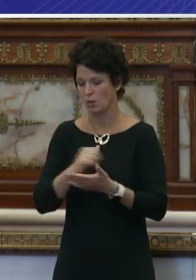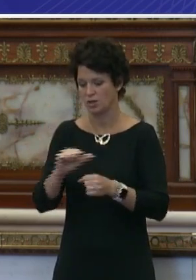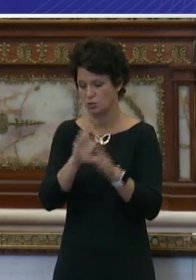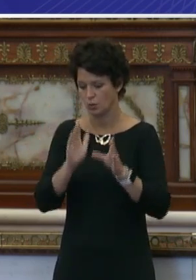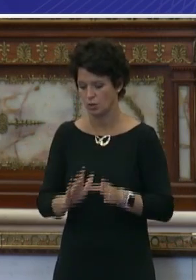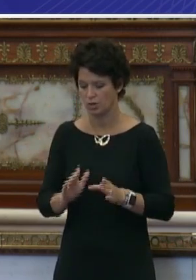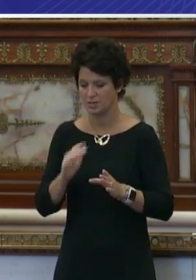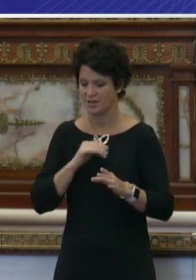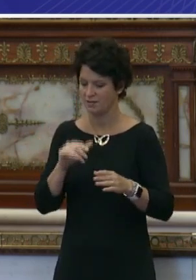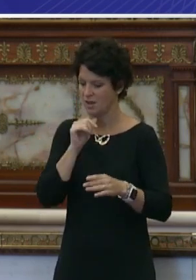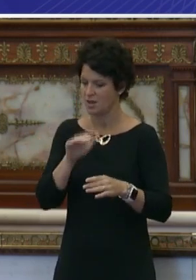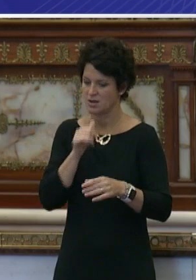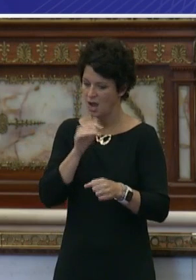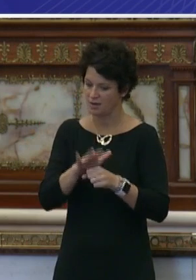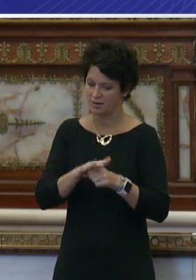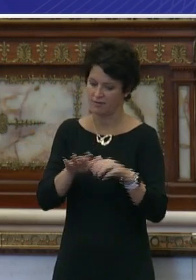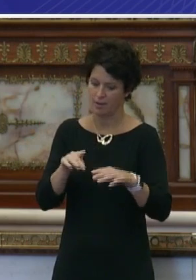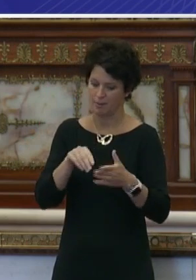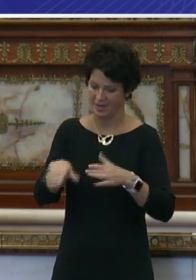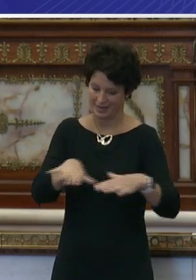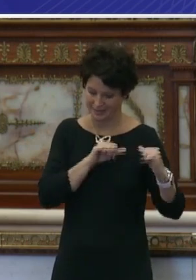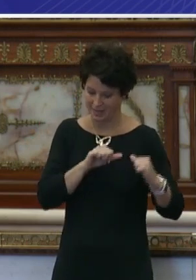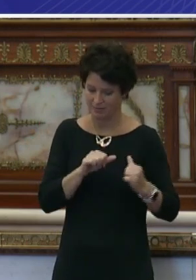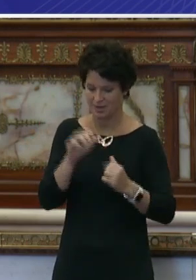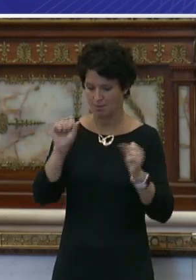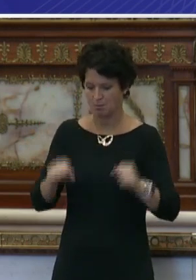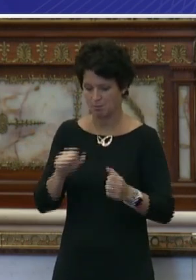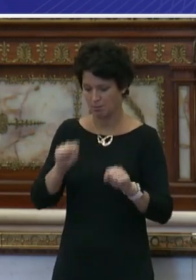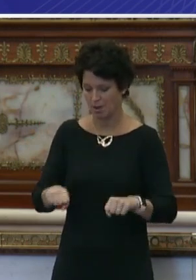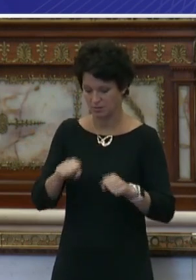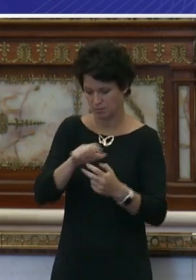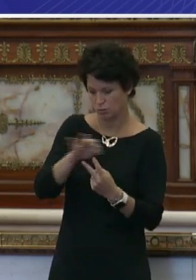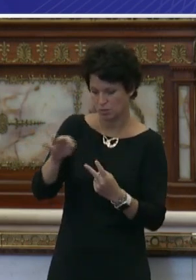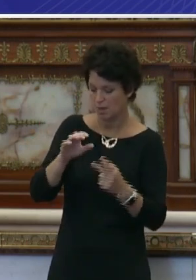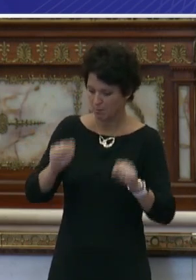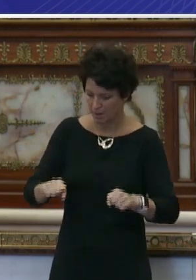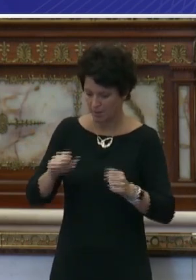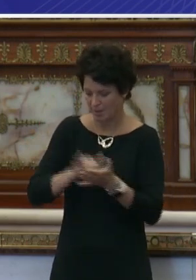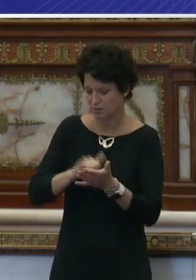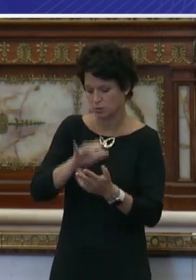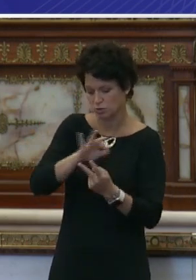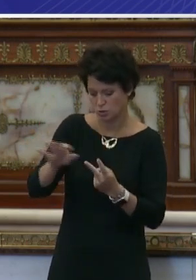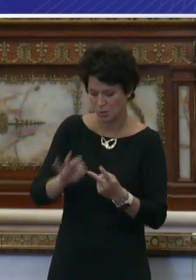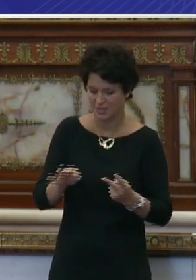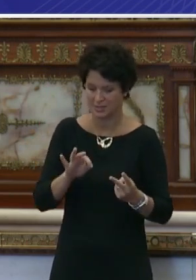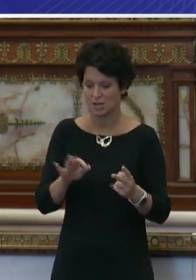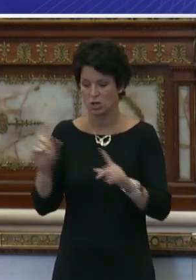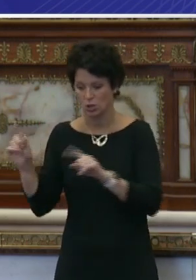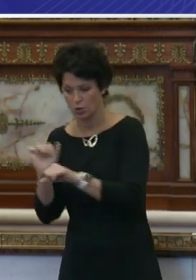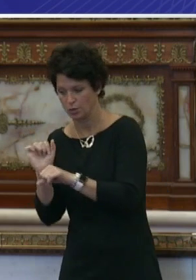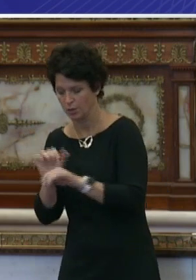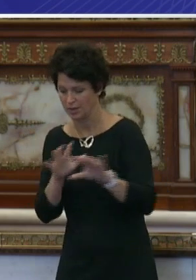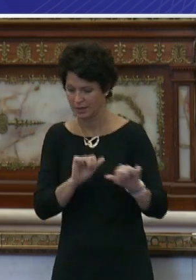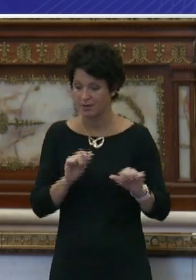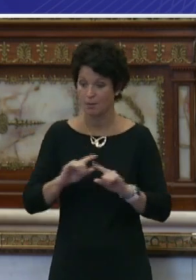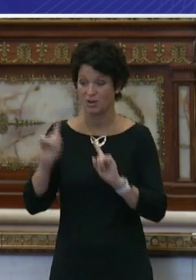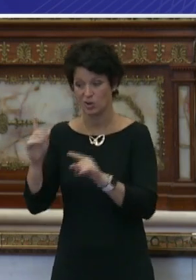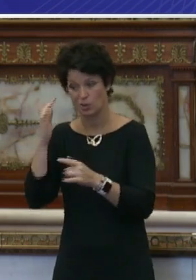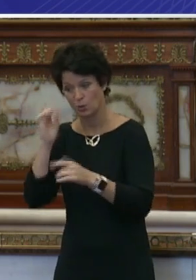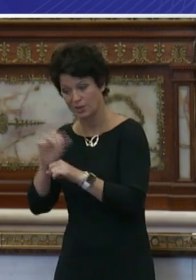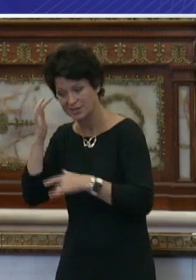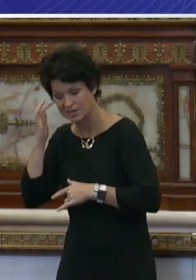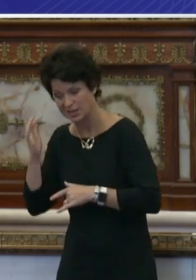insufficient paid leave and are forced to make impossible choices to make ends meet. And when workers go to work sick, they threaten their own health,